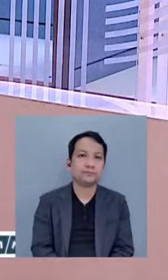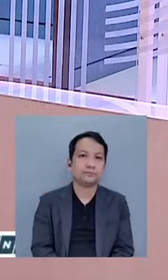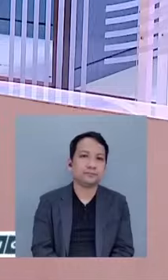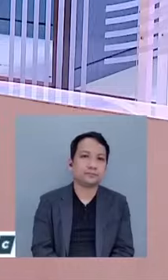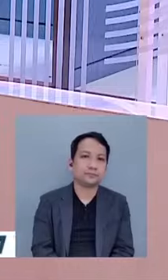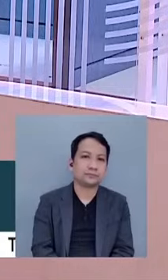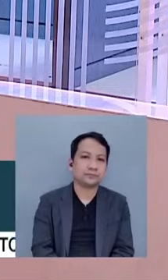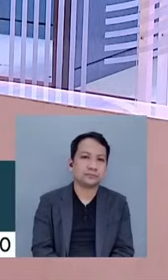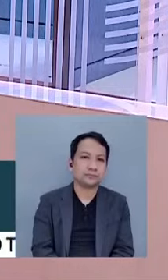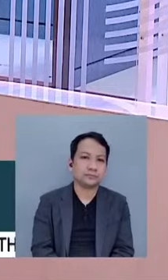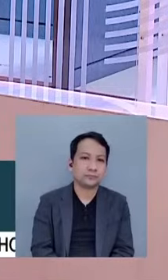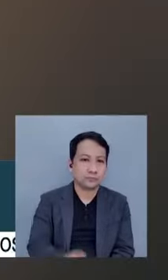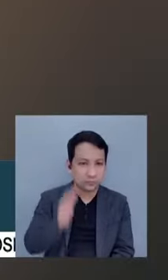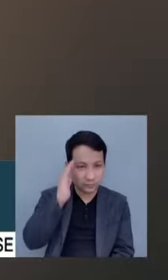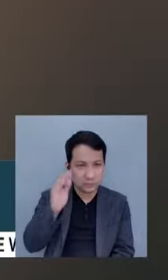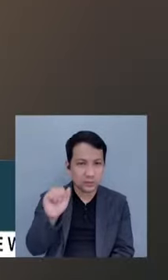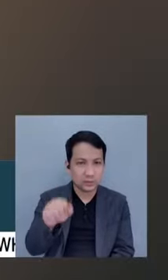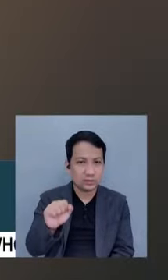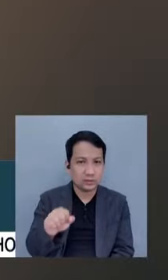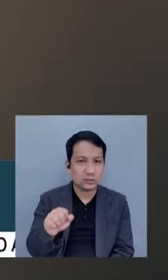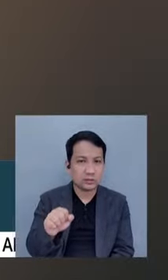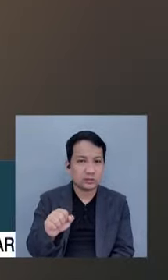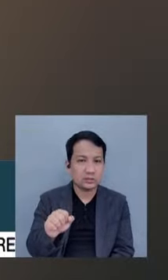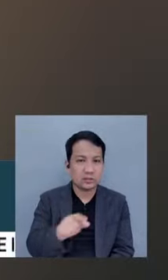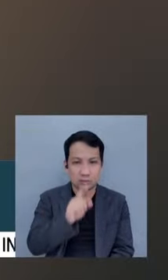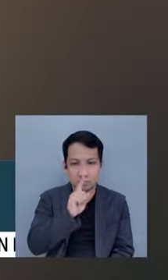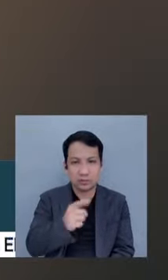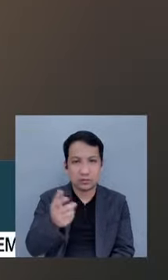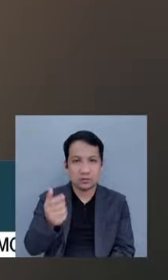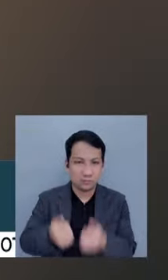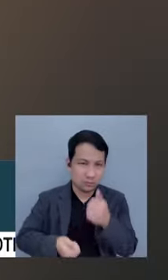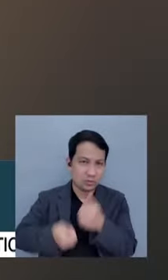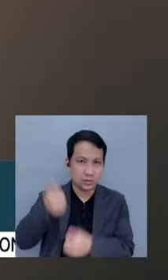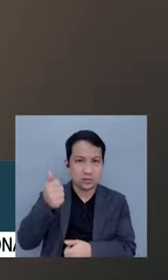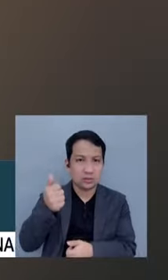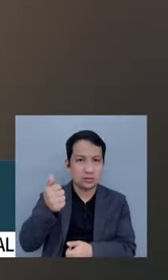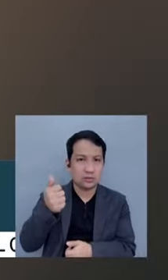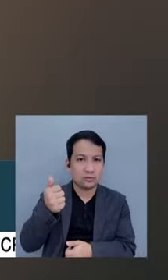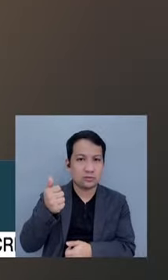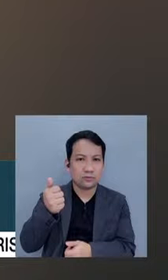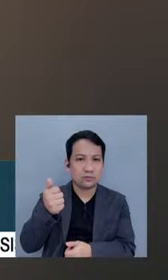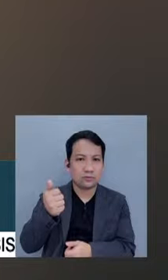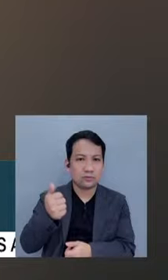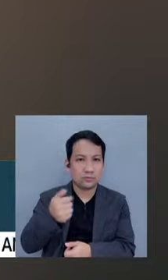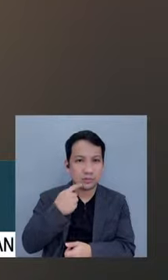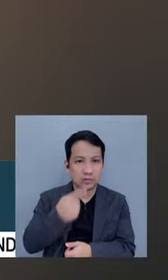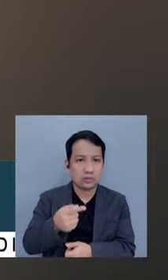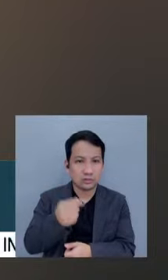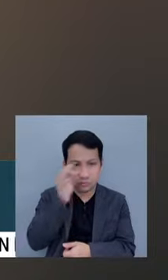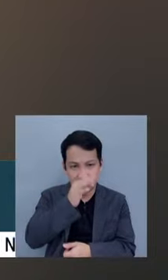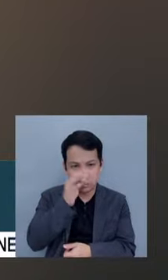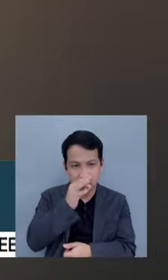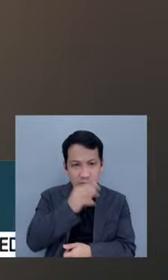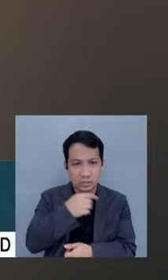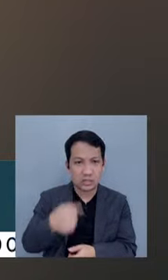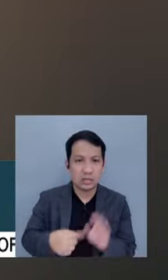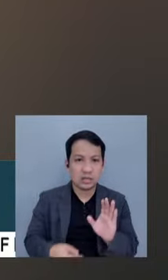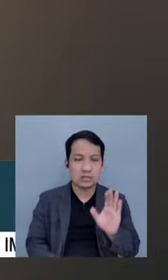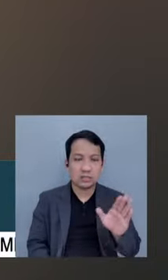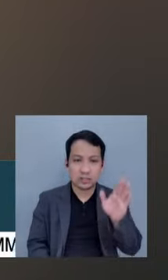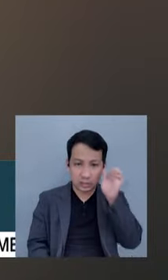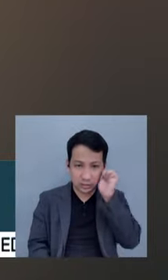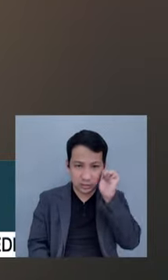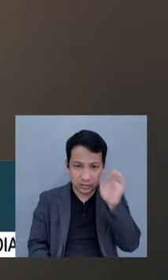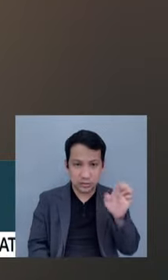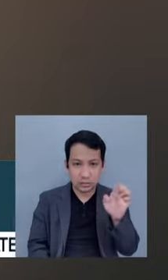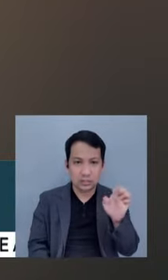Hi, Carmina. Yes, it was a super victorious Easter weekend for Filipina tennis sensation Alex Ayala